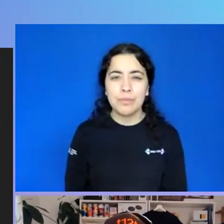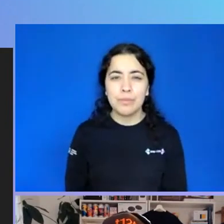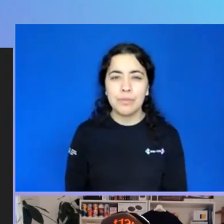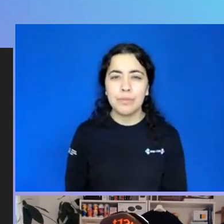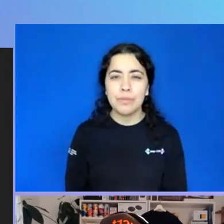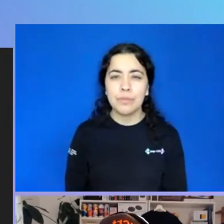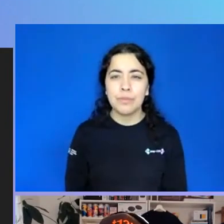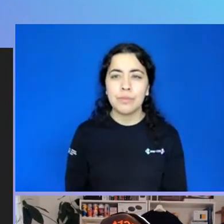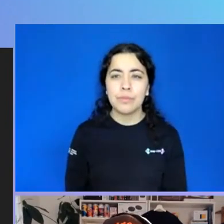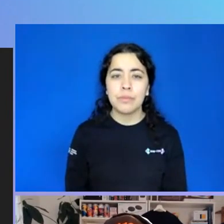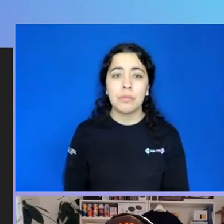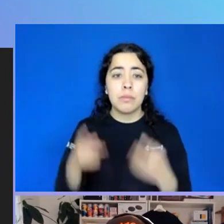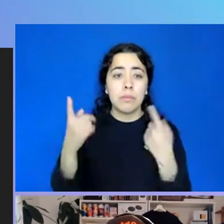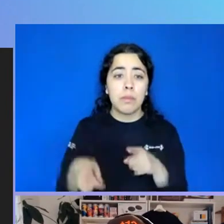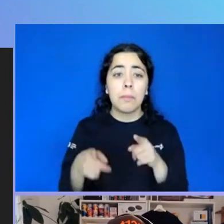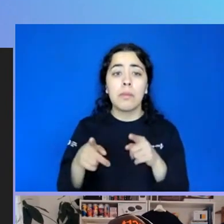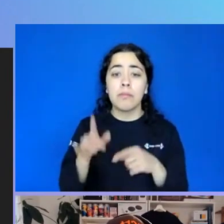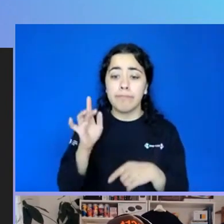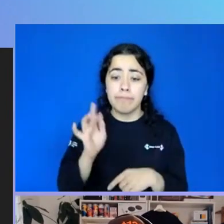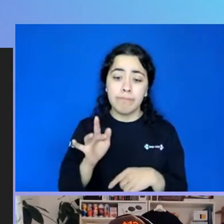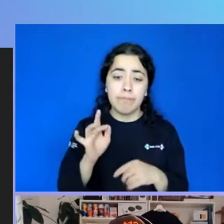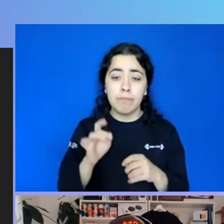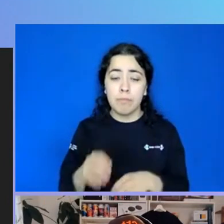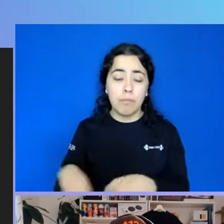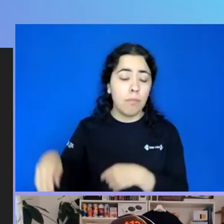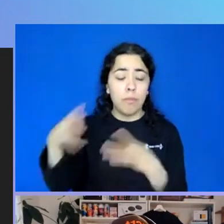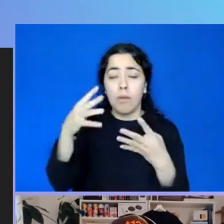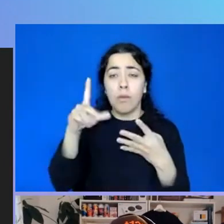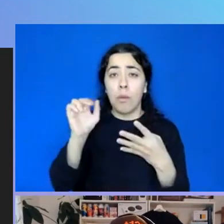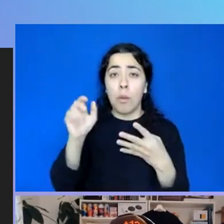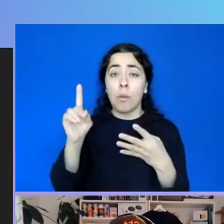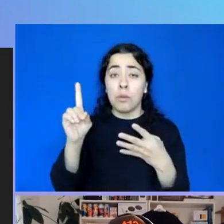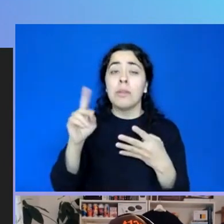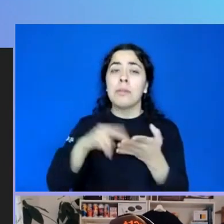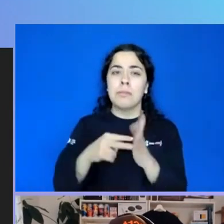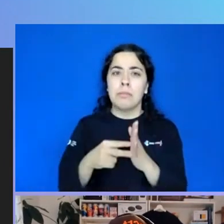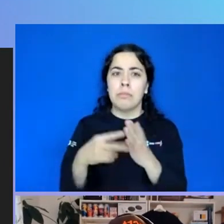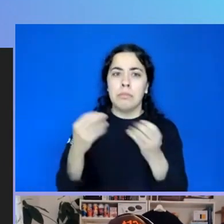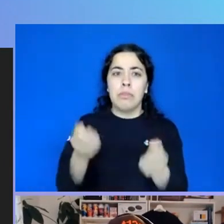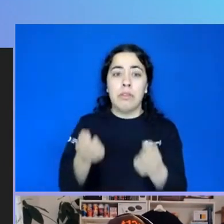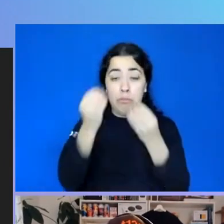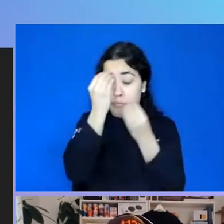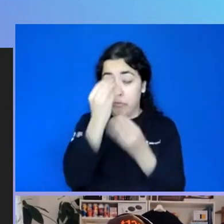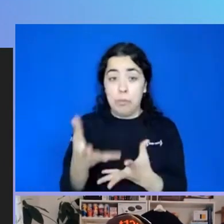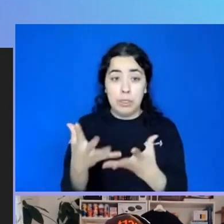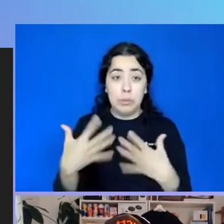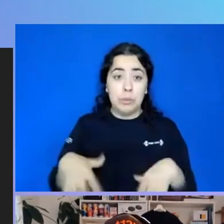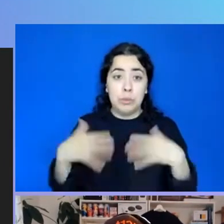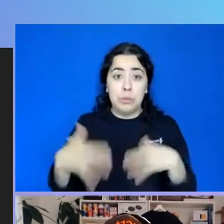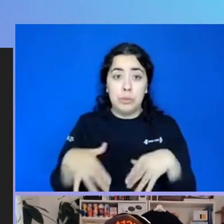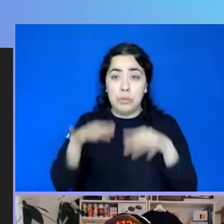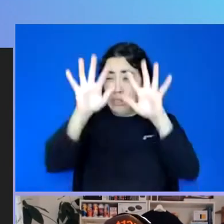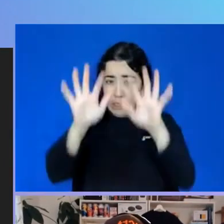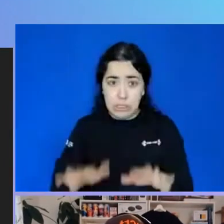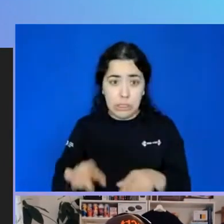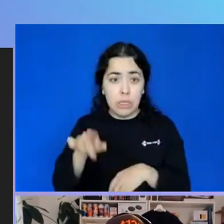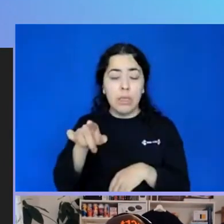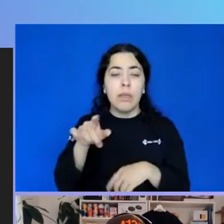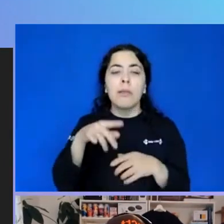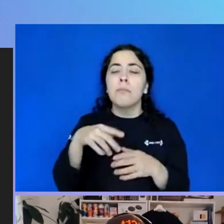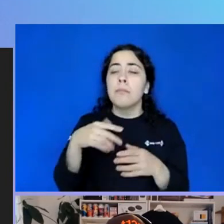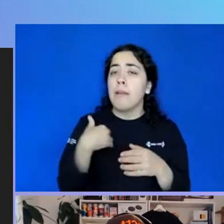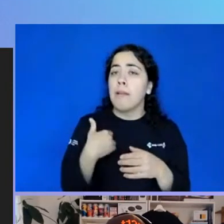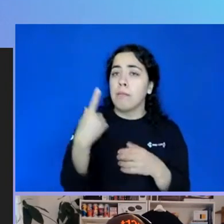And when I load this, it's a lot of information. In this case, Avatar